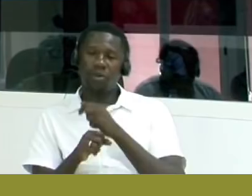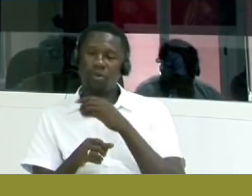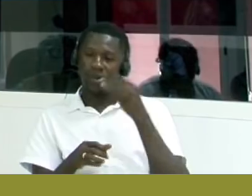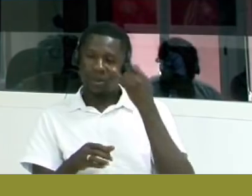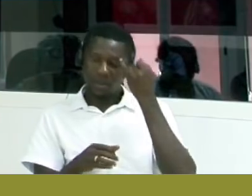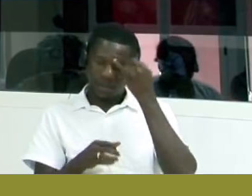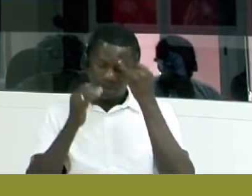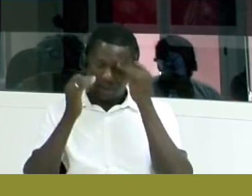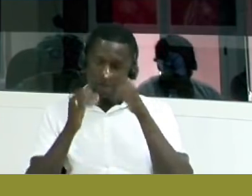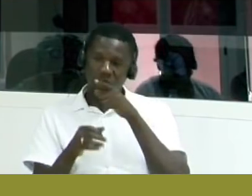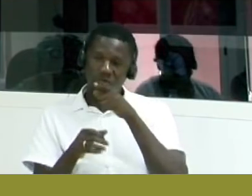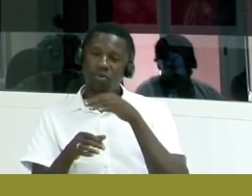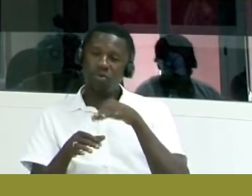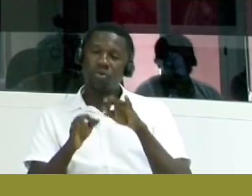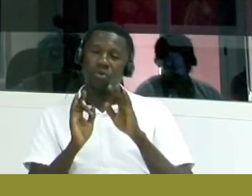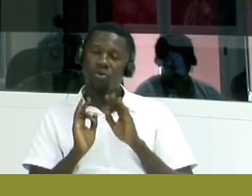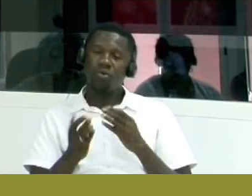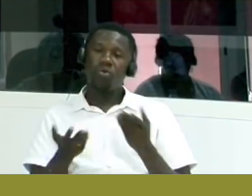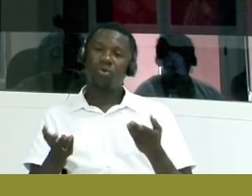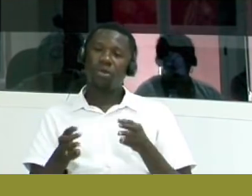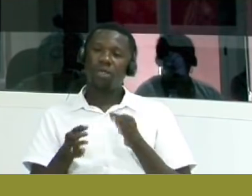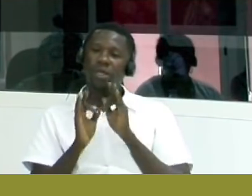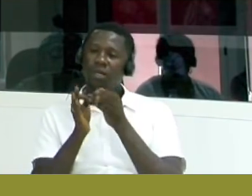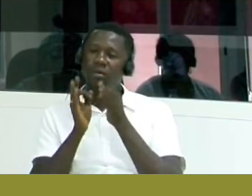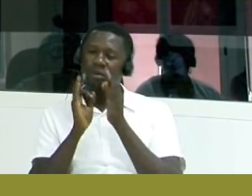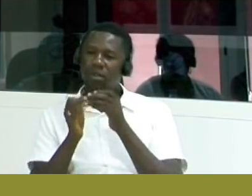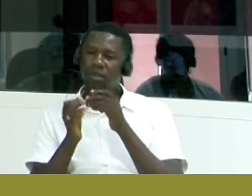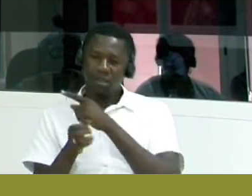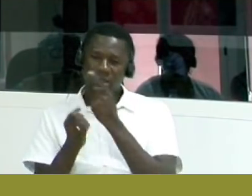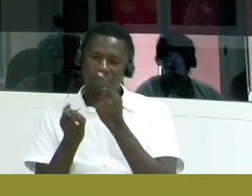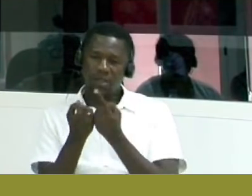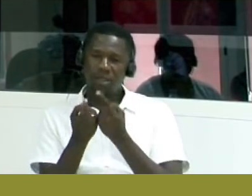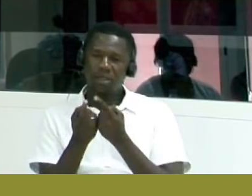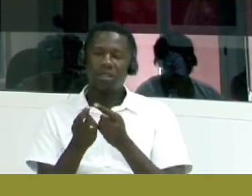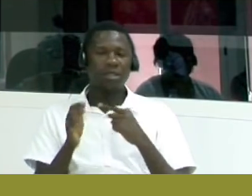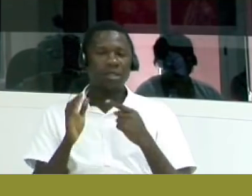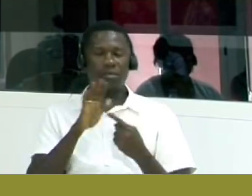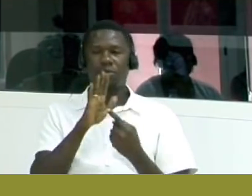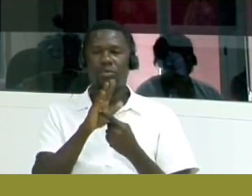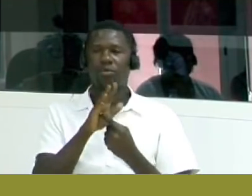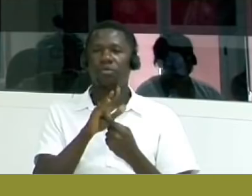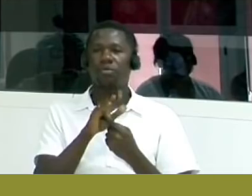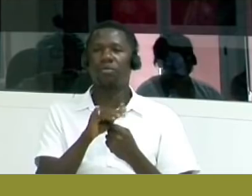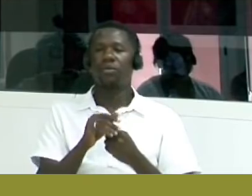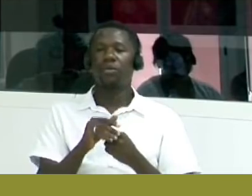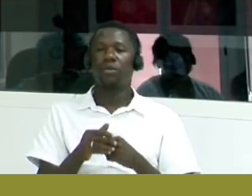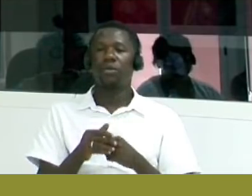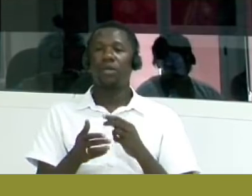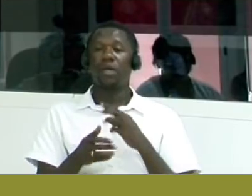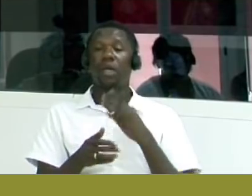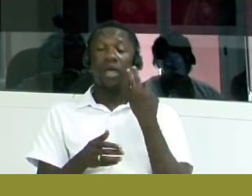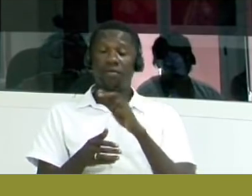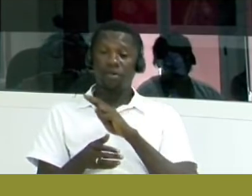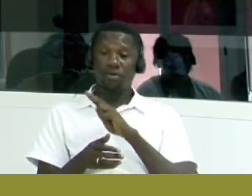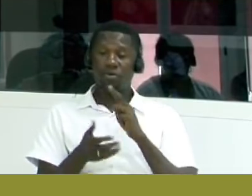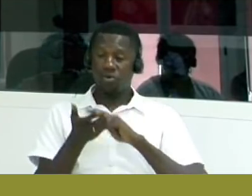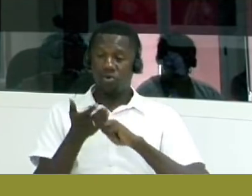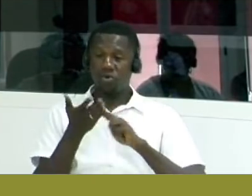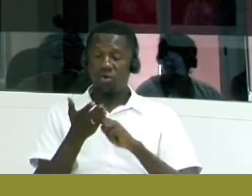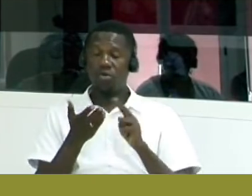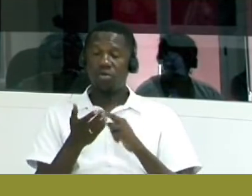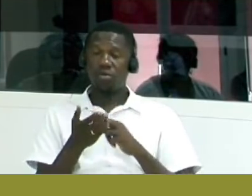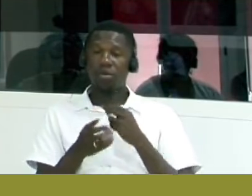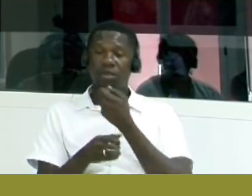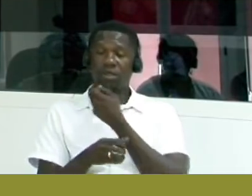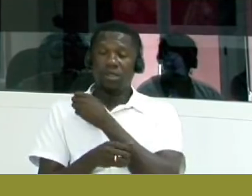took. Explain these things. It is important. Let us go pro rata. If it was normal circumstances, would I have been relieved of my